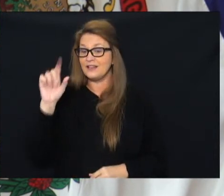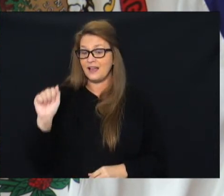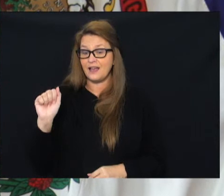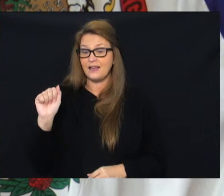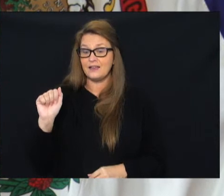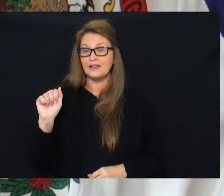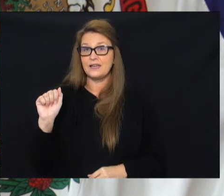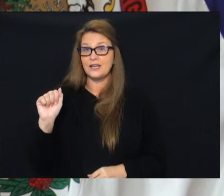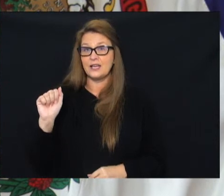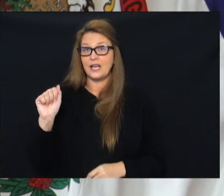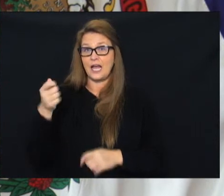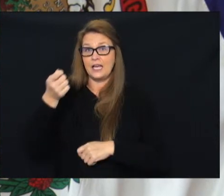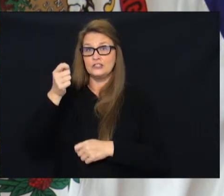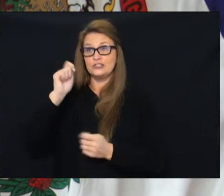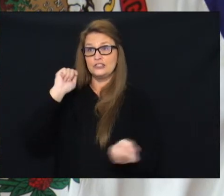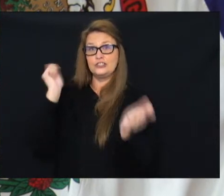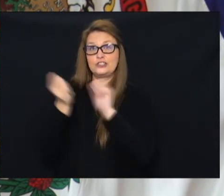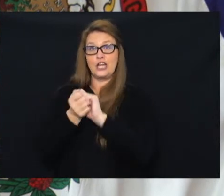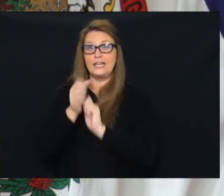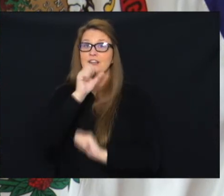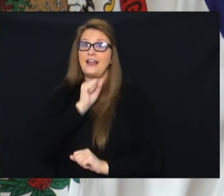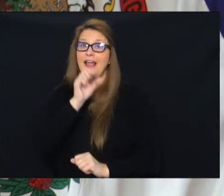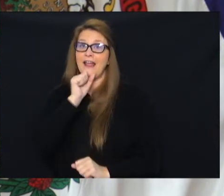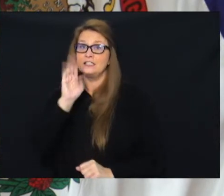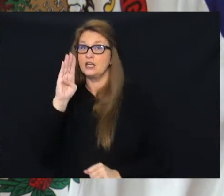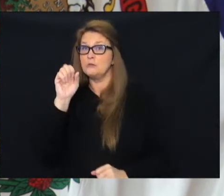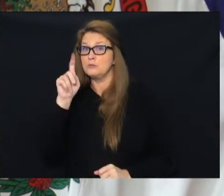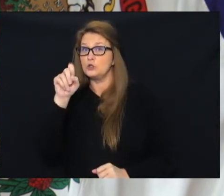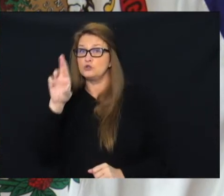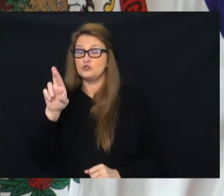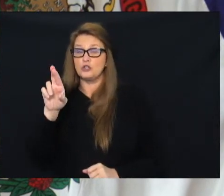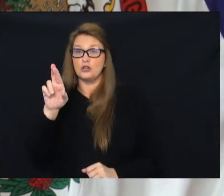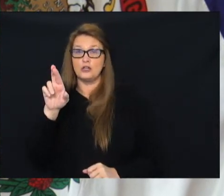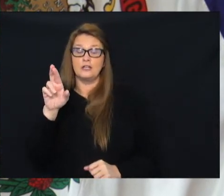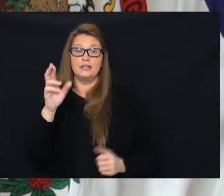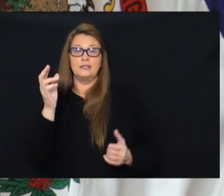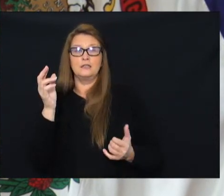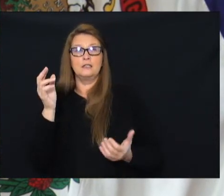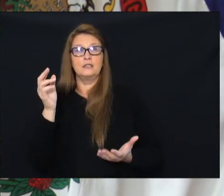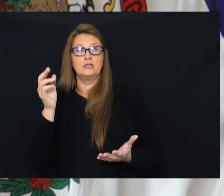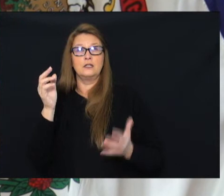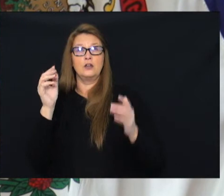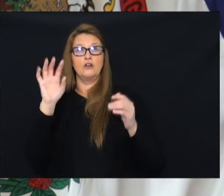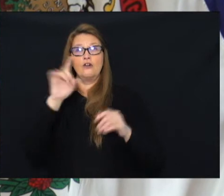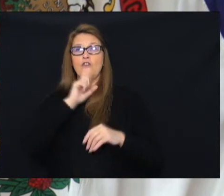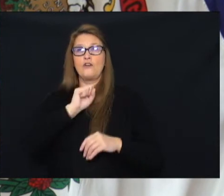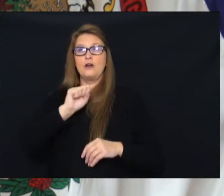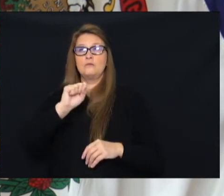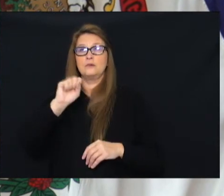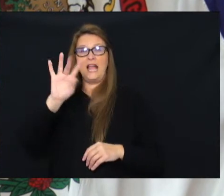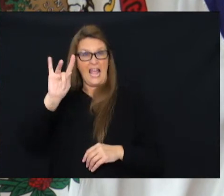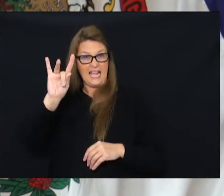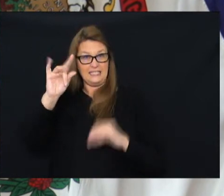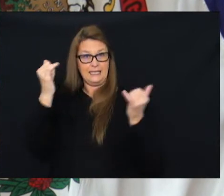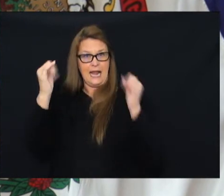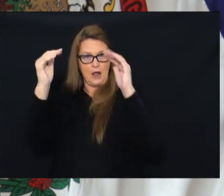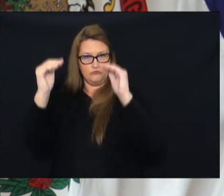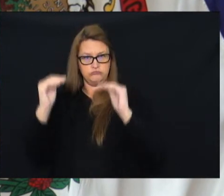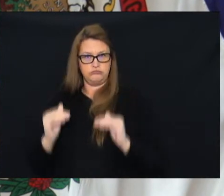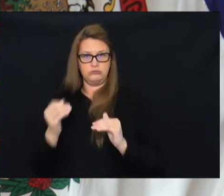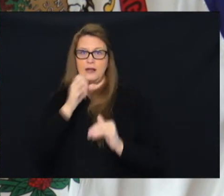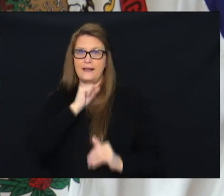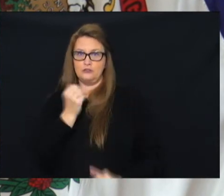FDA, revised their age on the boosters down, I guess we dropped it from 18 down to